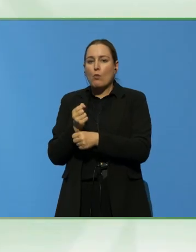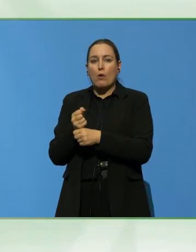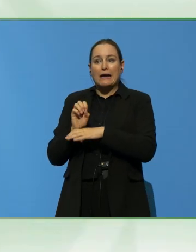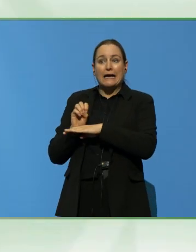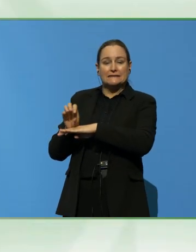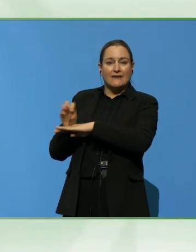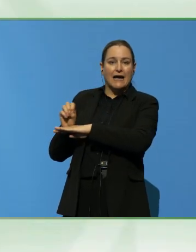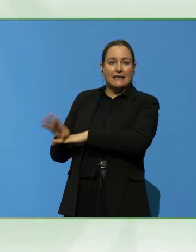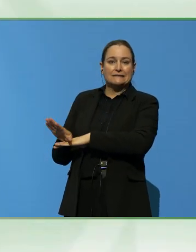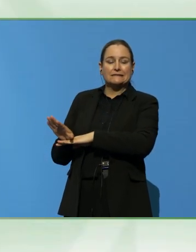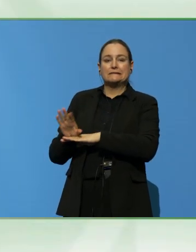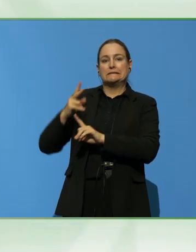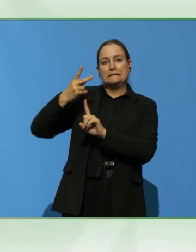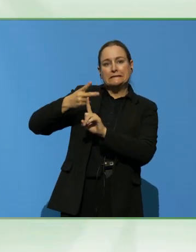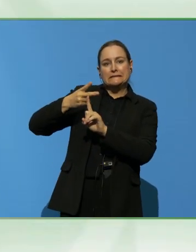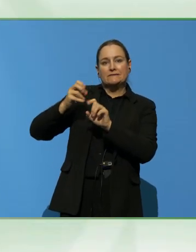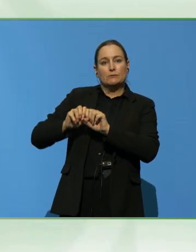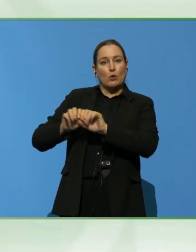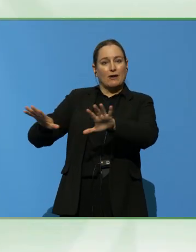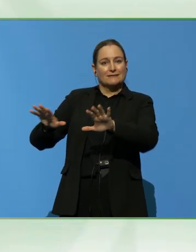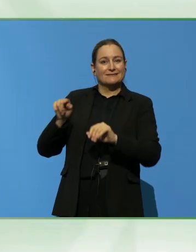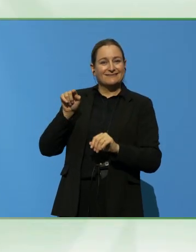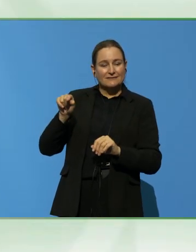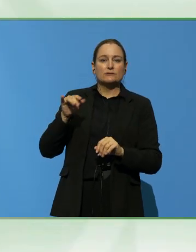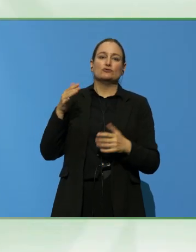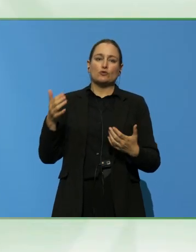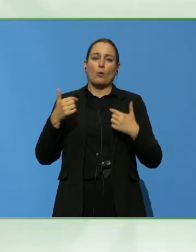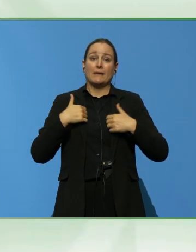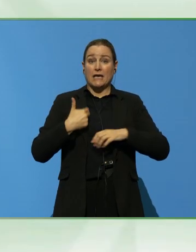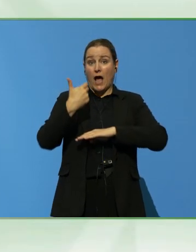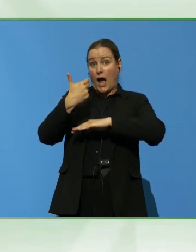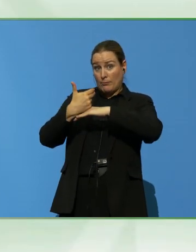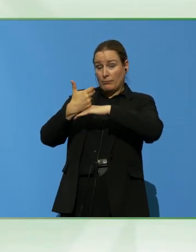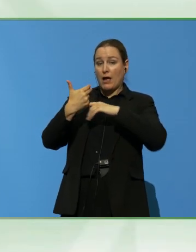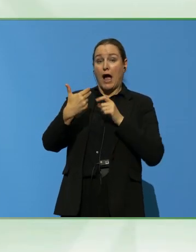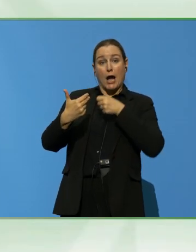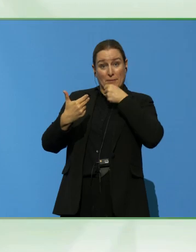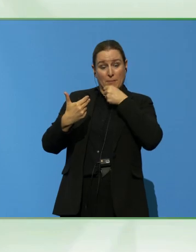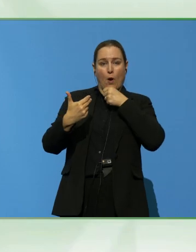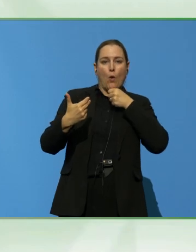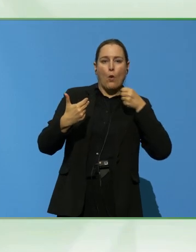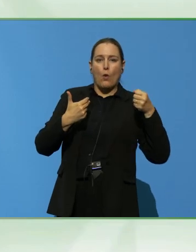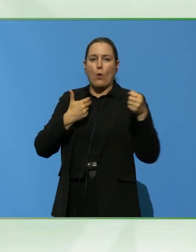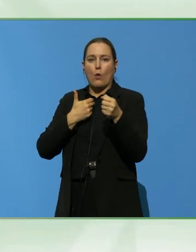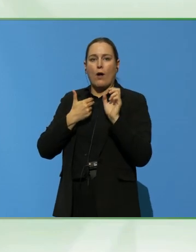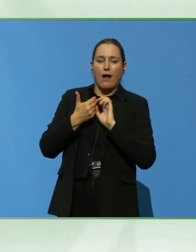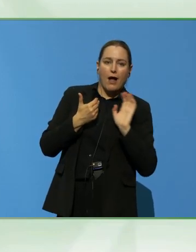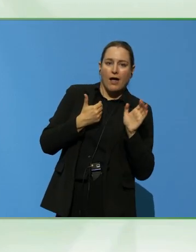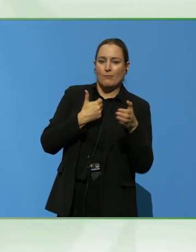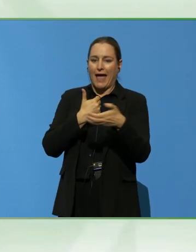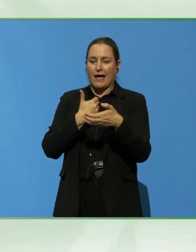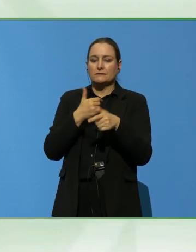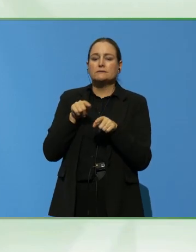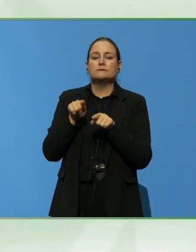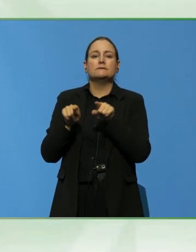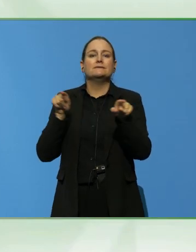major broadcasters behind the camera as well. And that could be on what you end up seeing